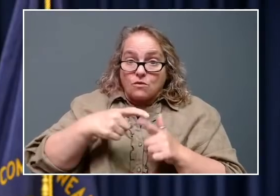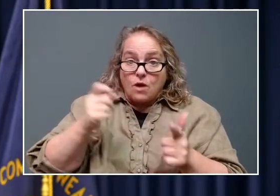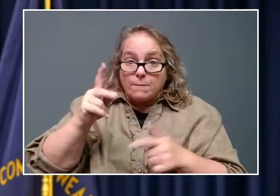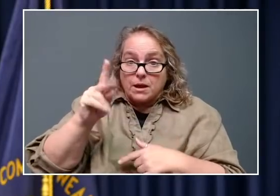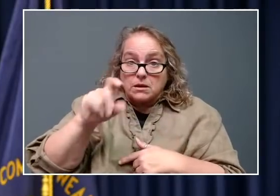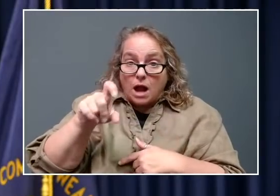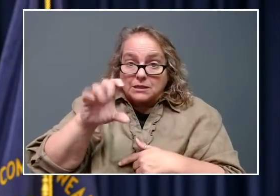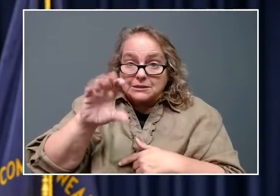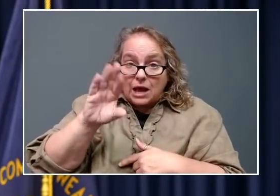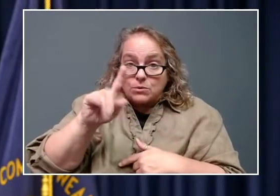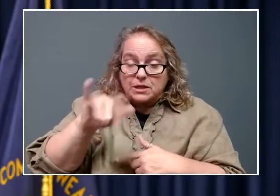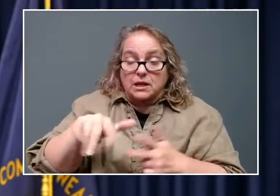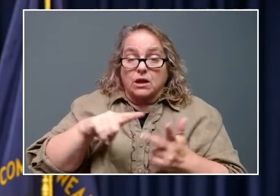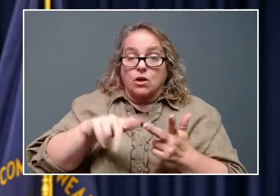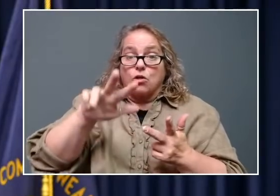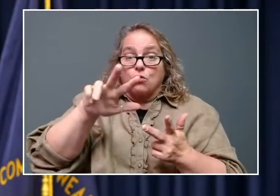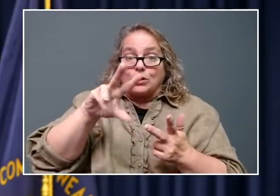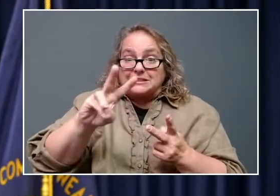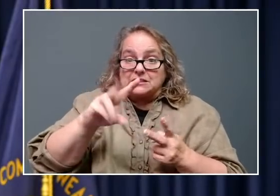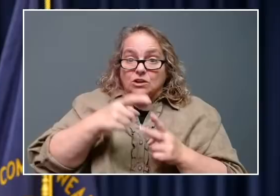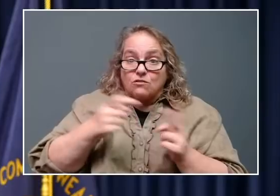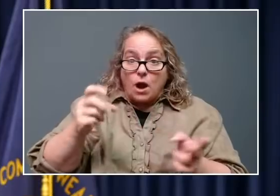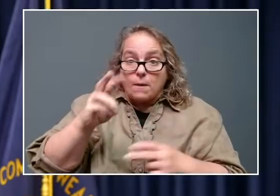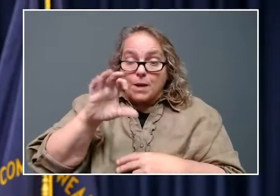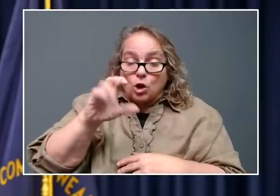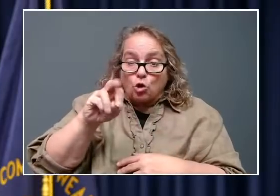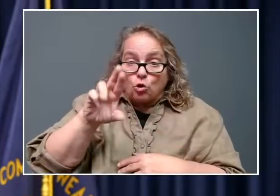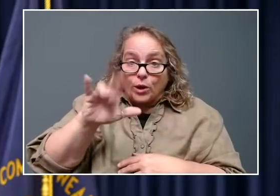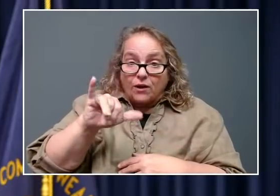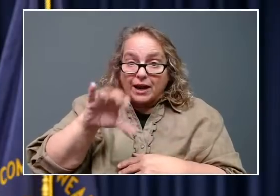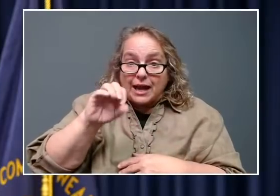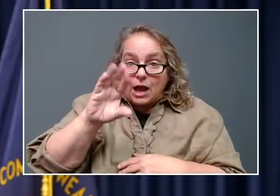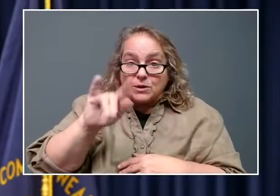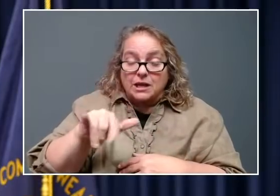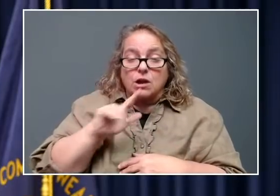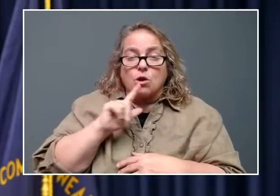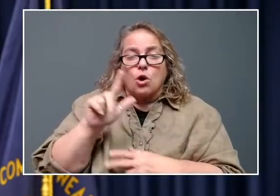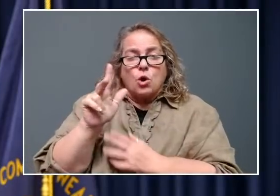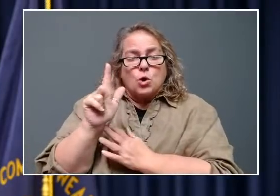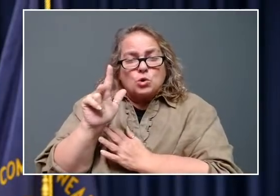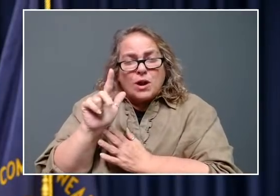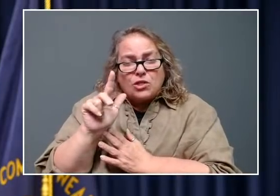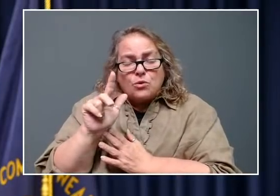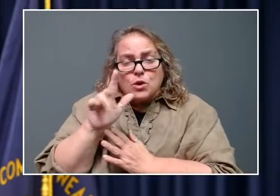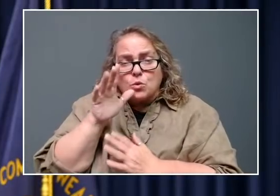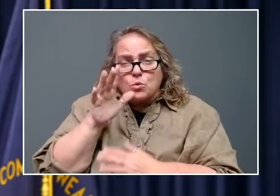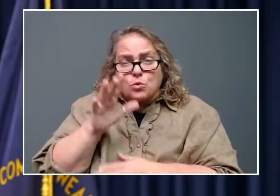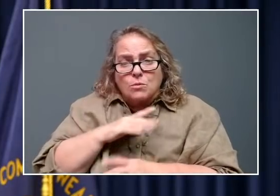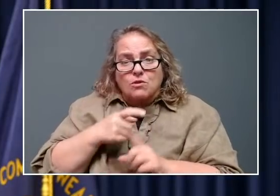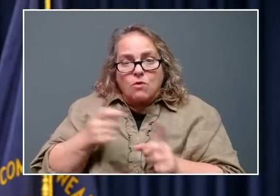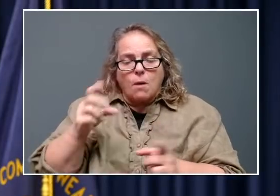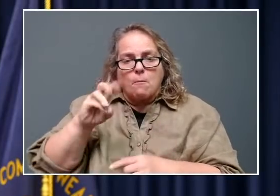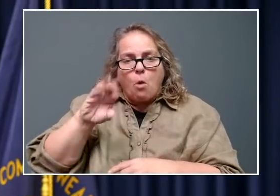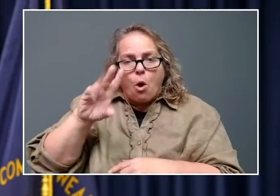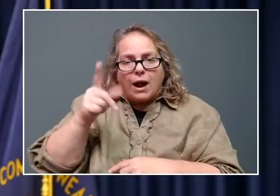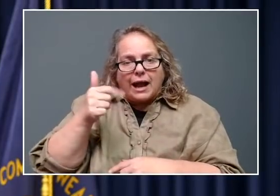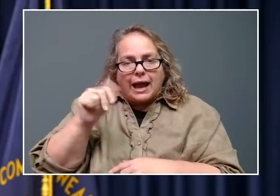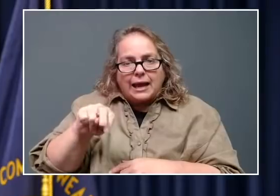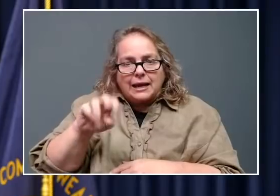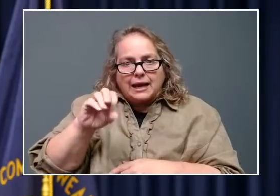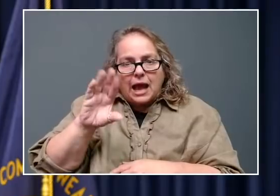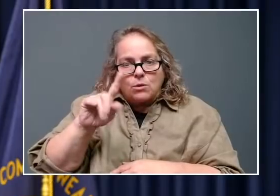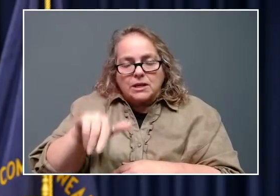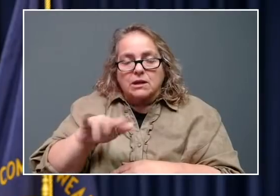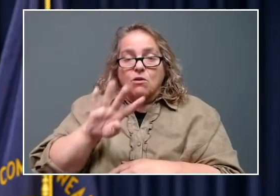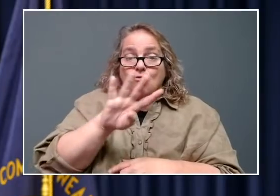a 36-year-old from McCreary County, a 23-year-old woman from Morgan County, a